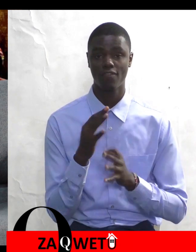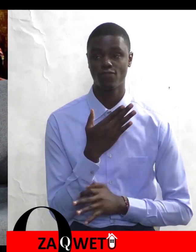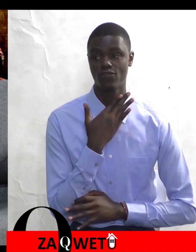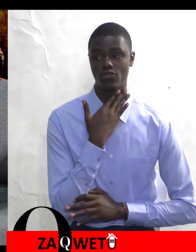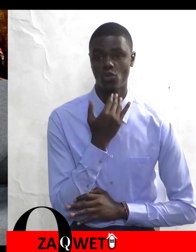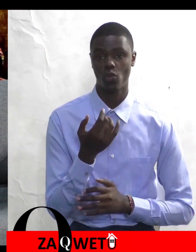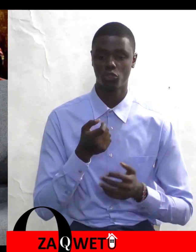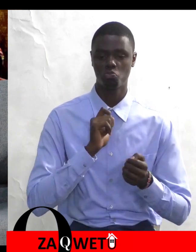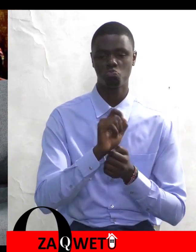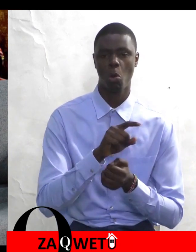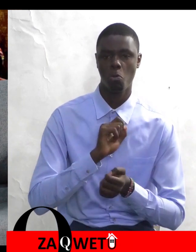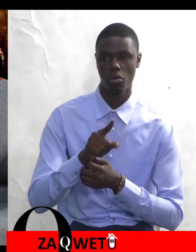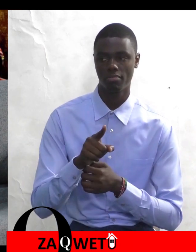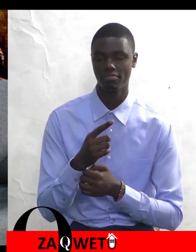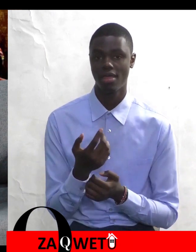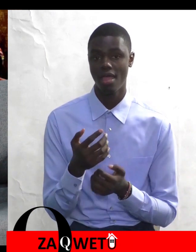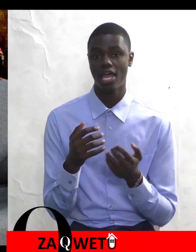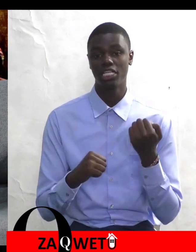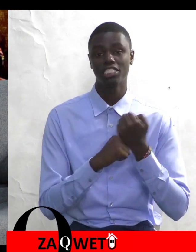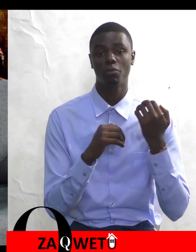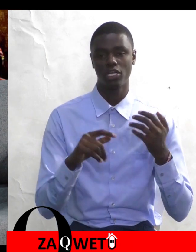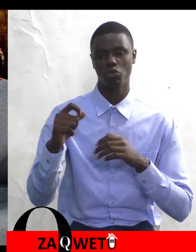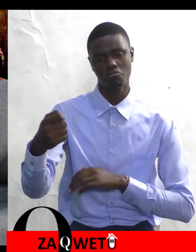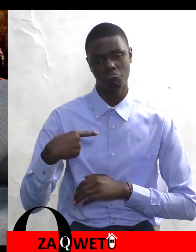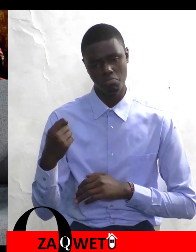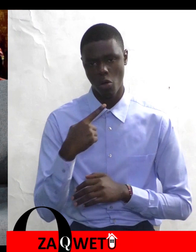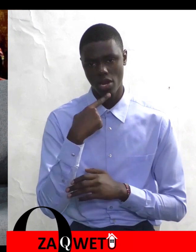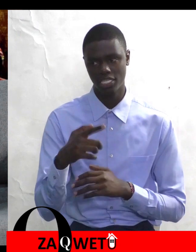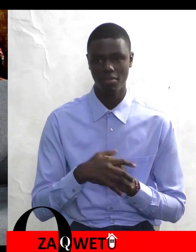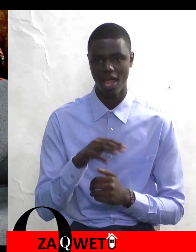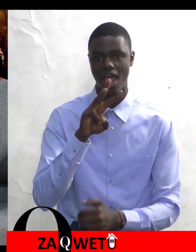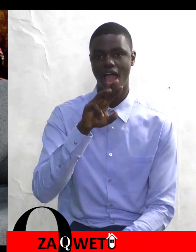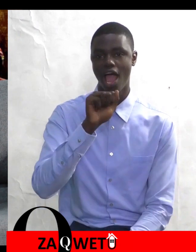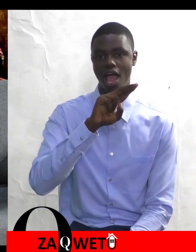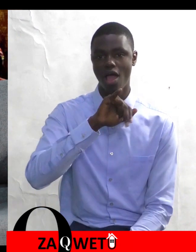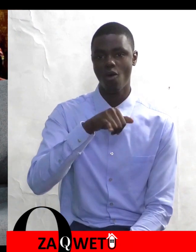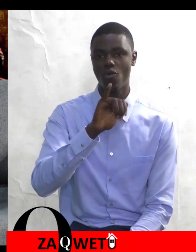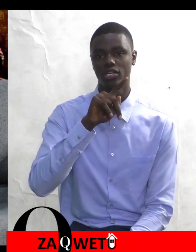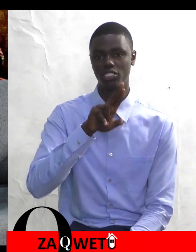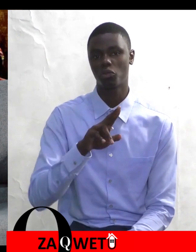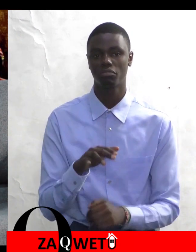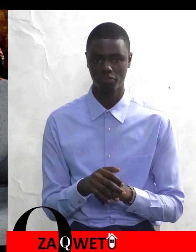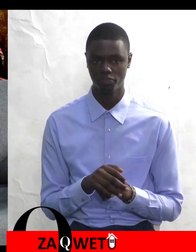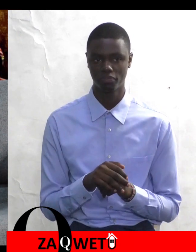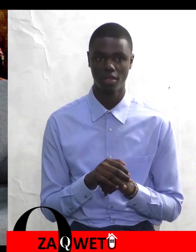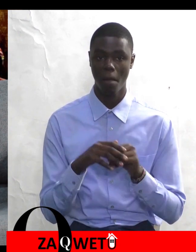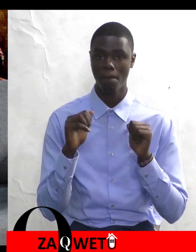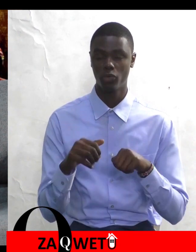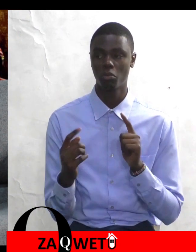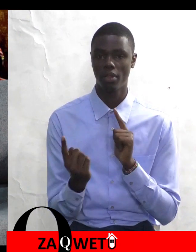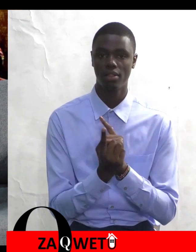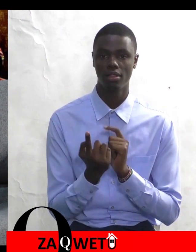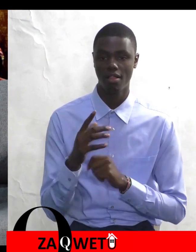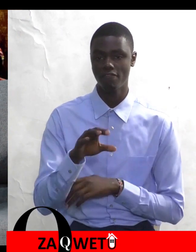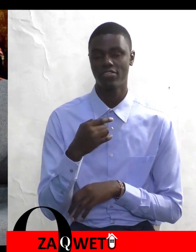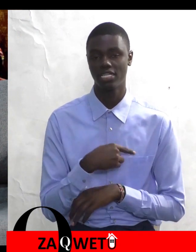TV. In case you want to kutuma ujumbe. Unajua mafans pia wanatumanga ujumbe waseme Wanjiku.